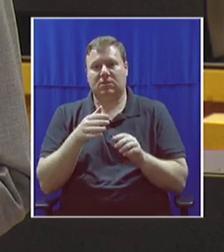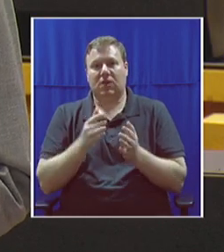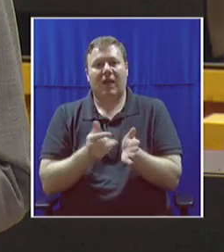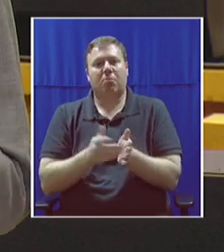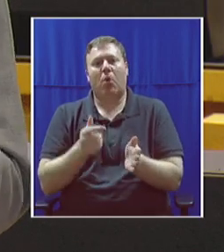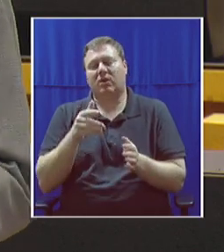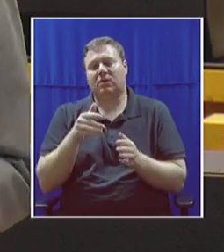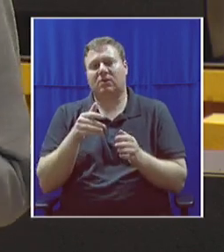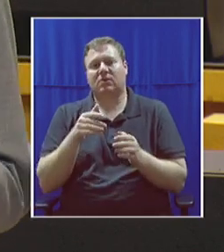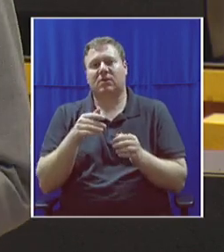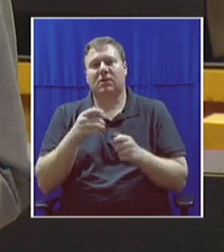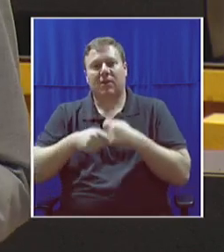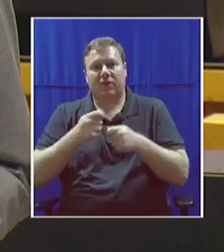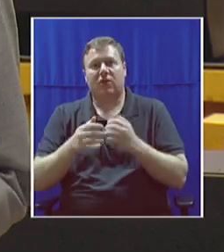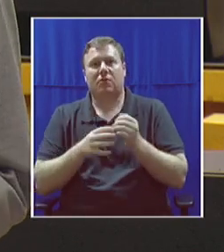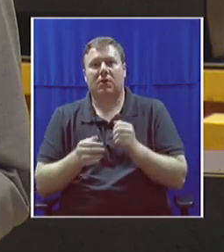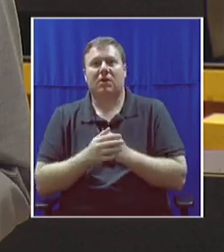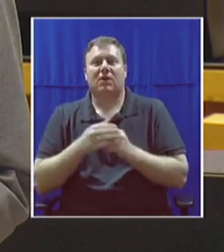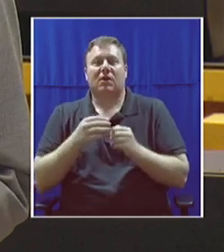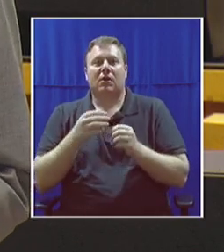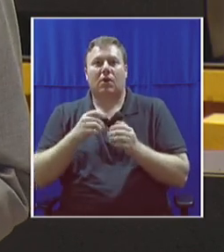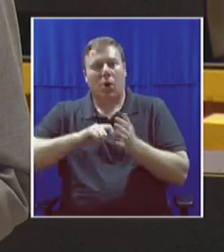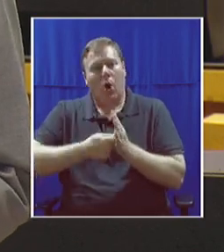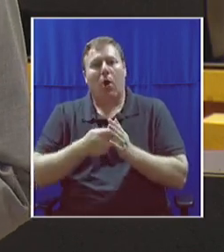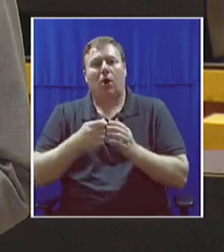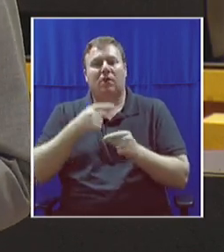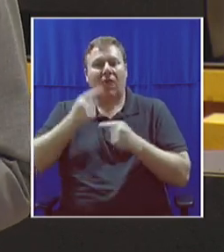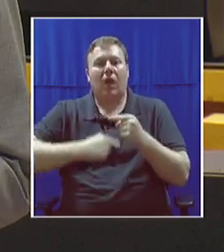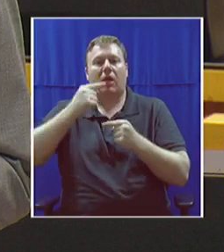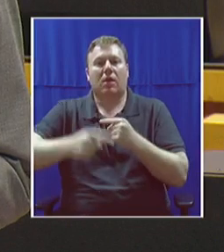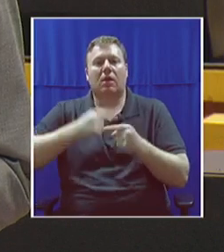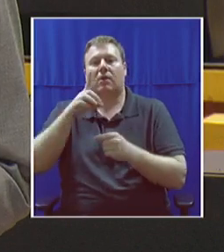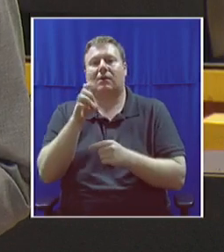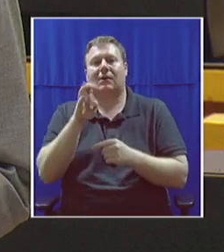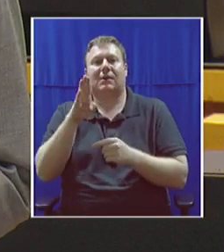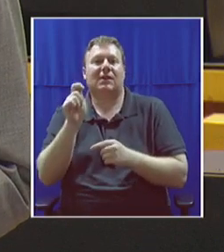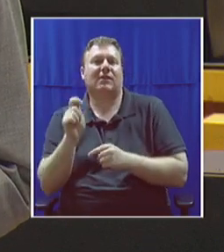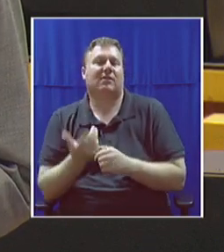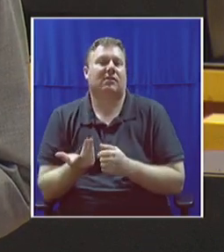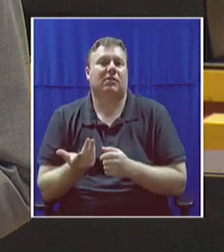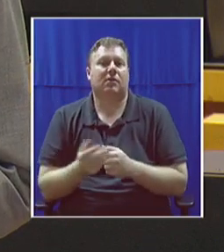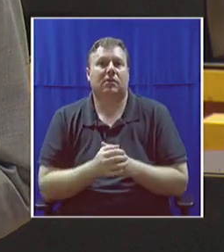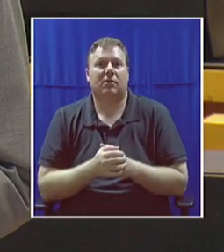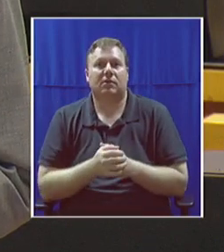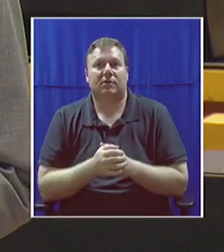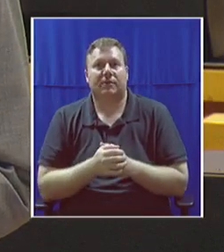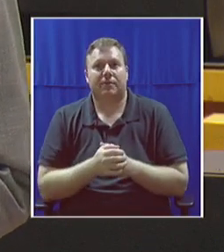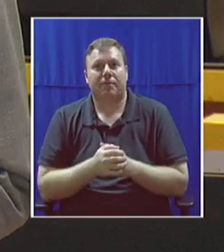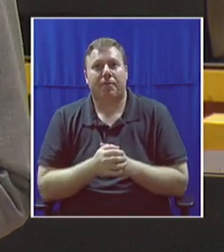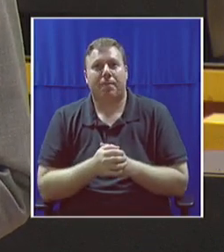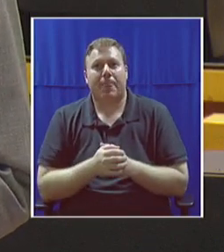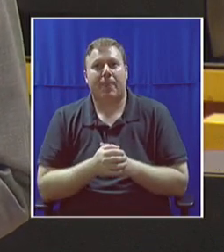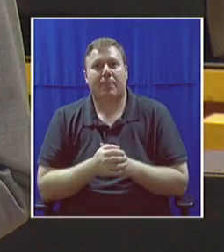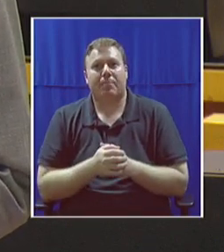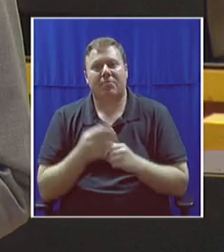their poverty and locking them in Endless cycles of debt we already have uh an